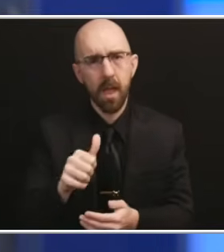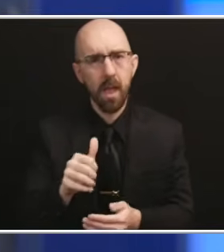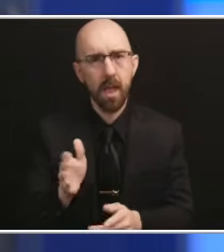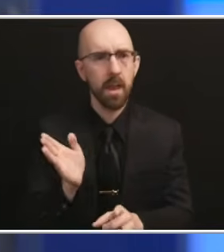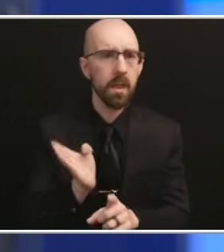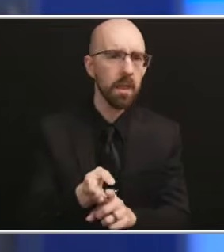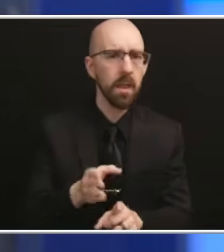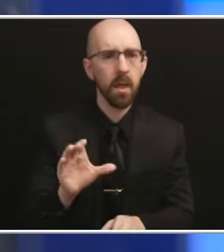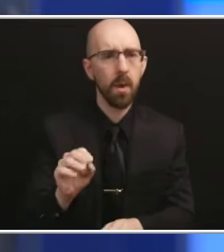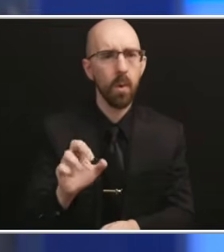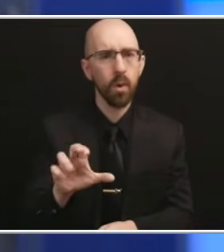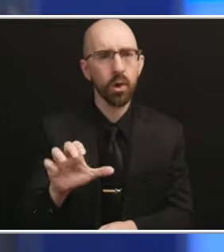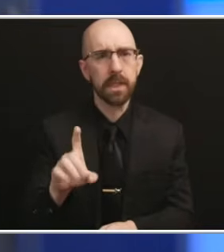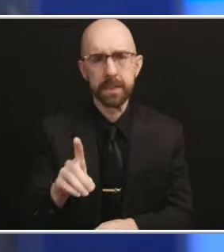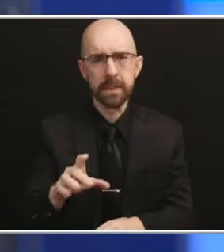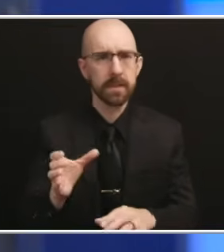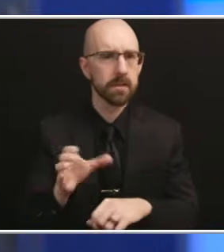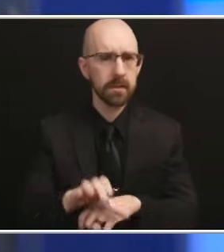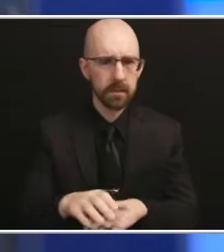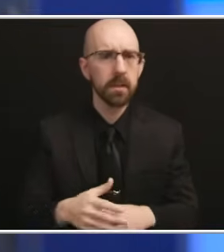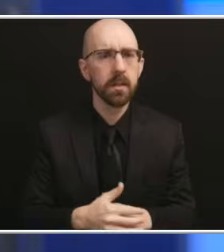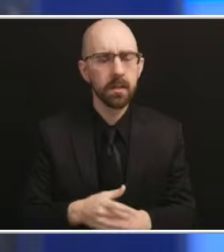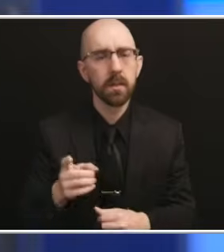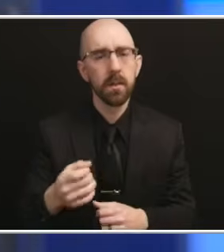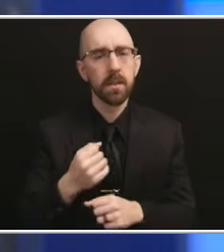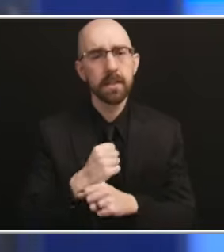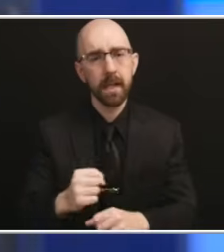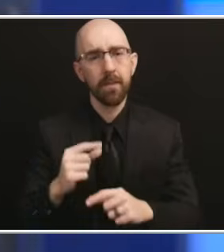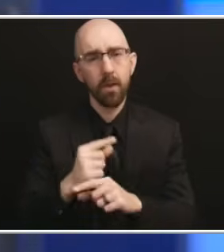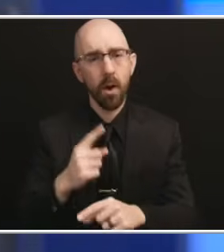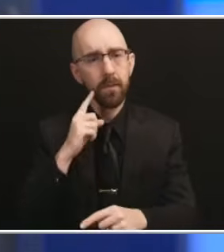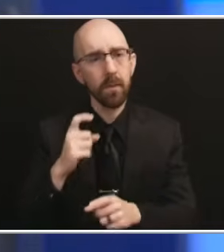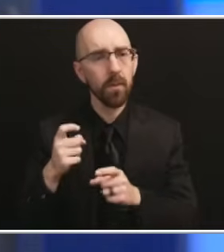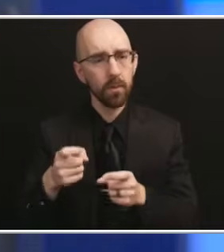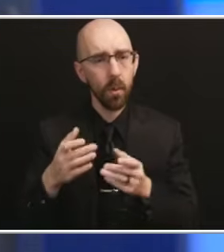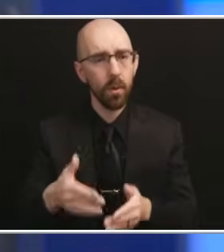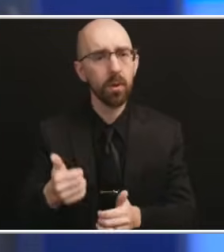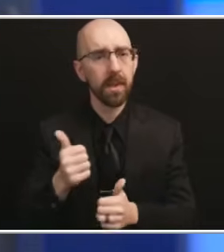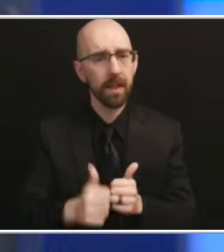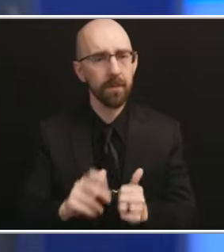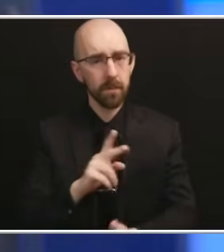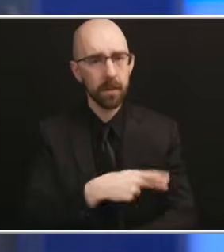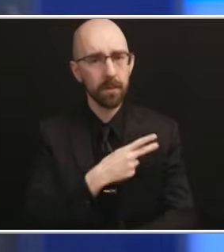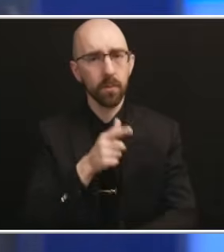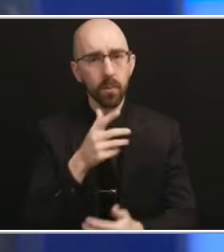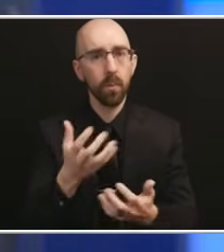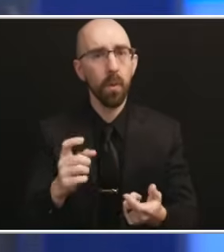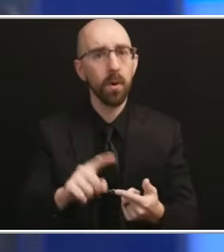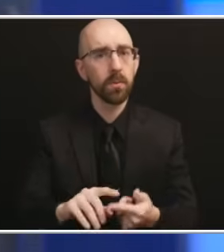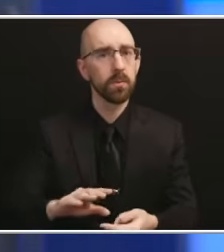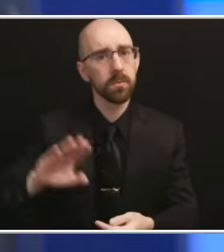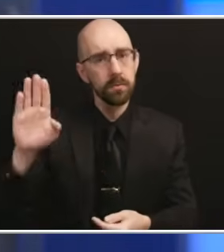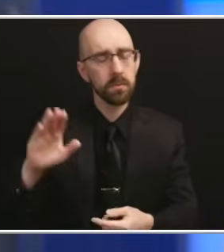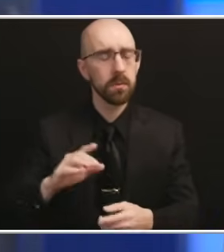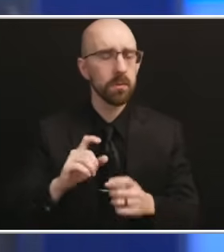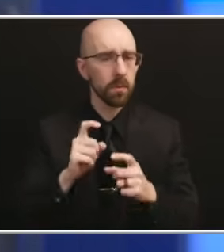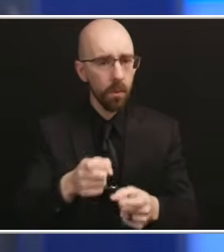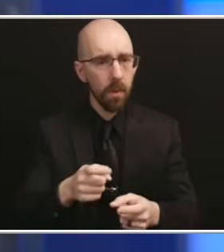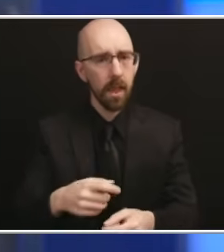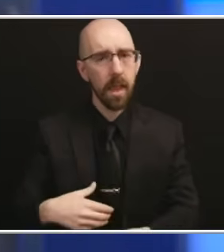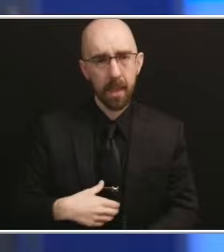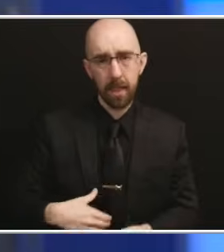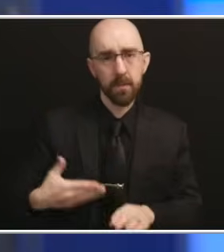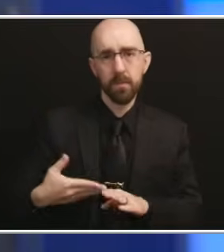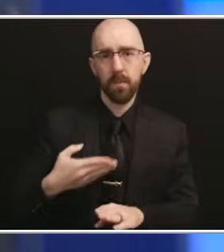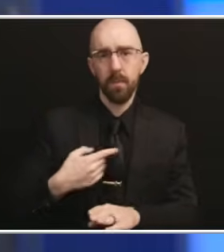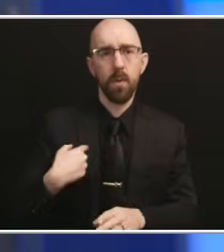safeguard there for the donor is every patient that wants to donate or even considers donation of liver, before we even do any sort of